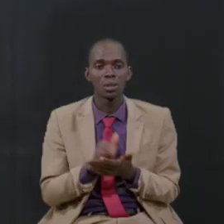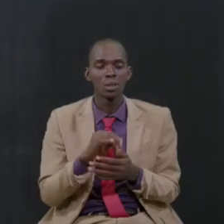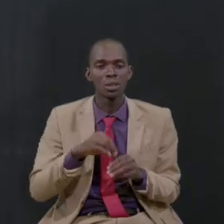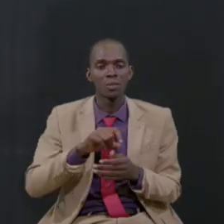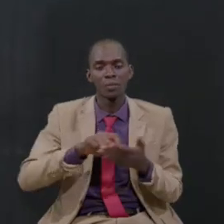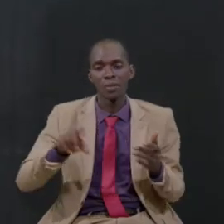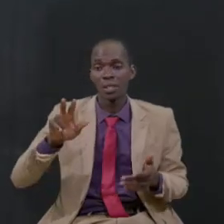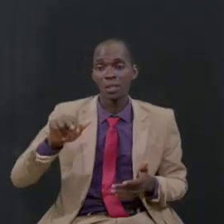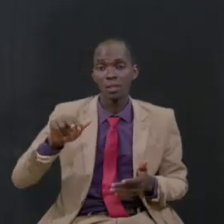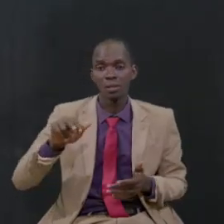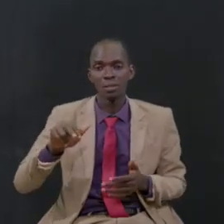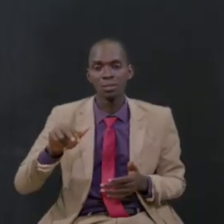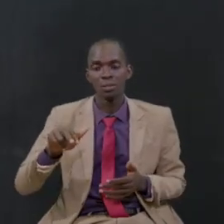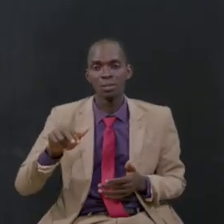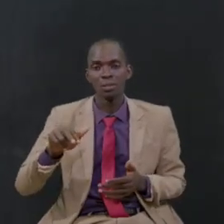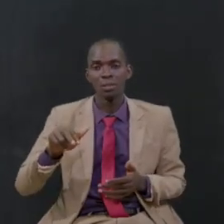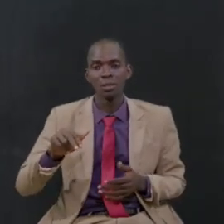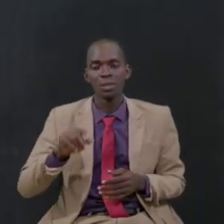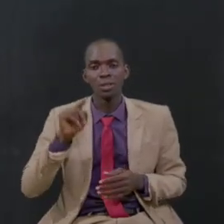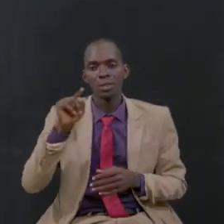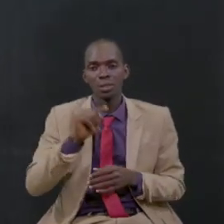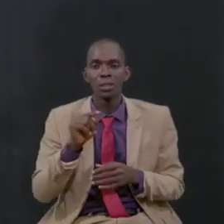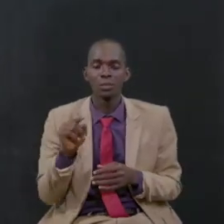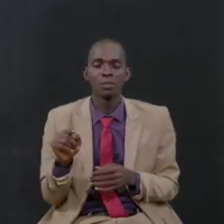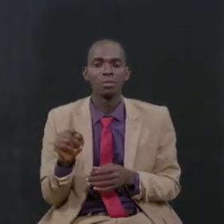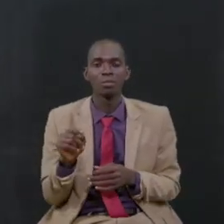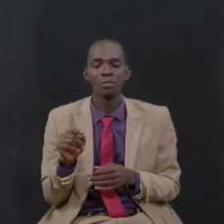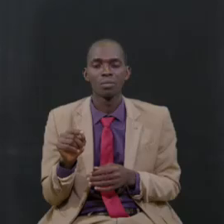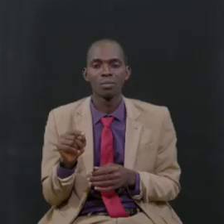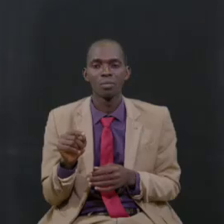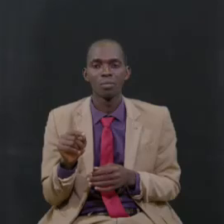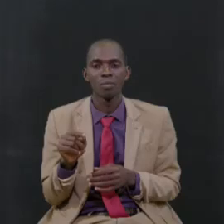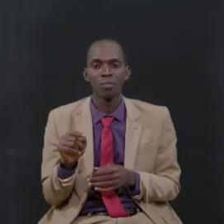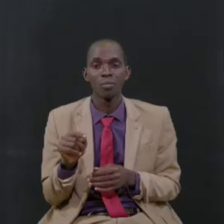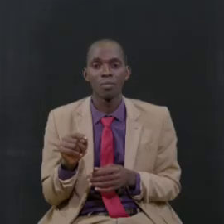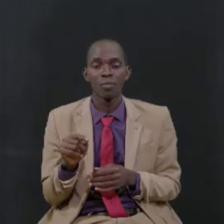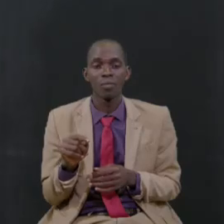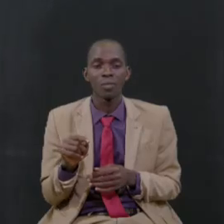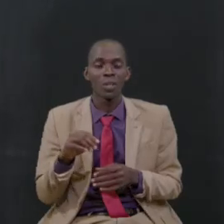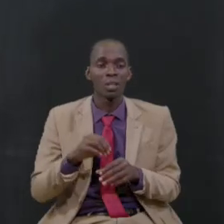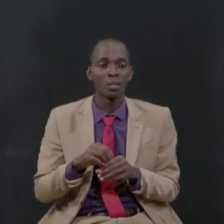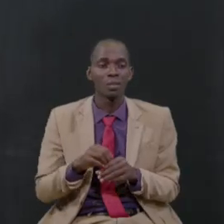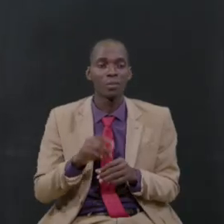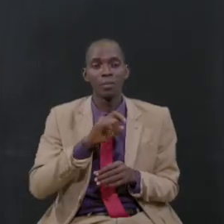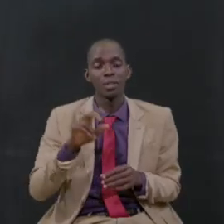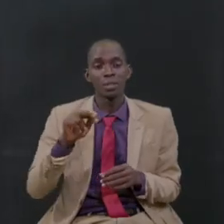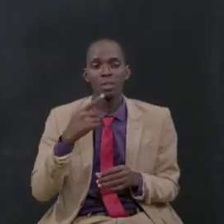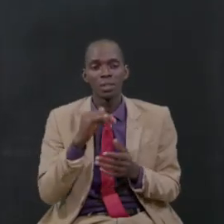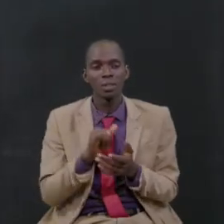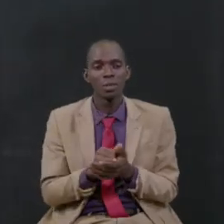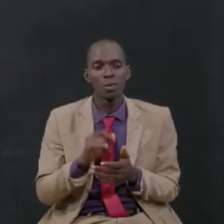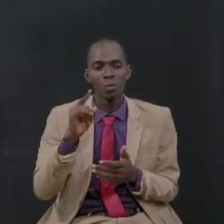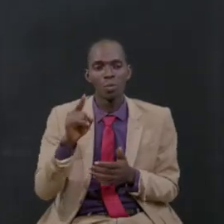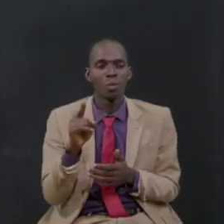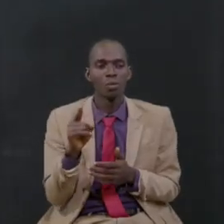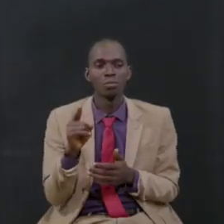said, therefore, verse 12, a certain noble man went